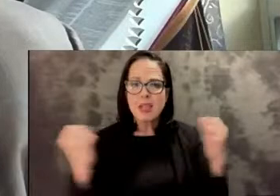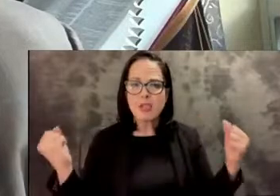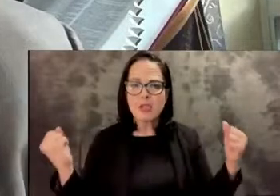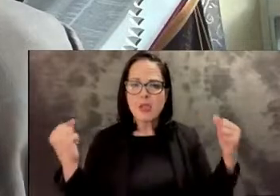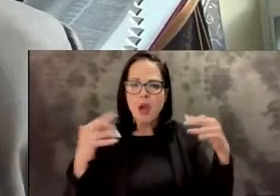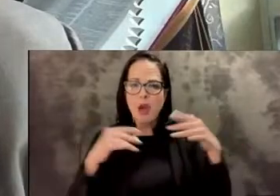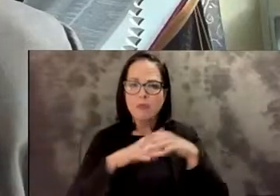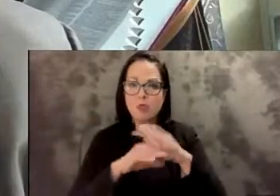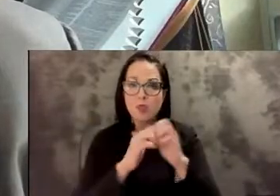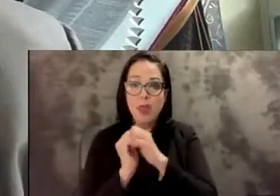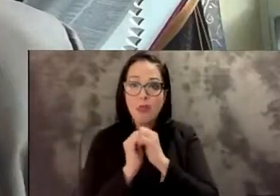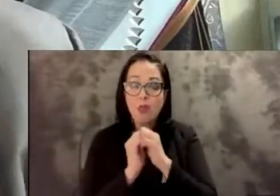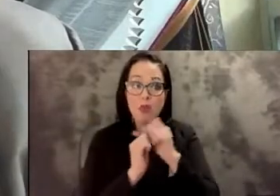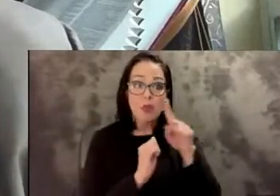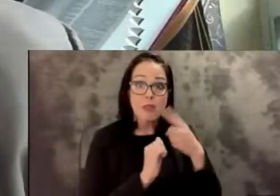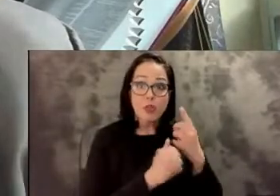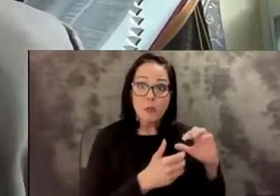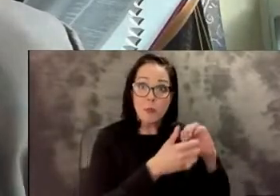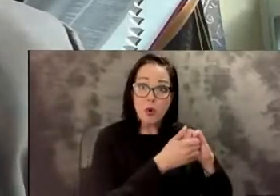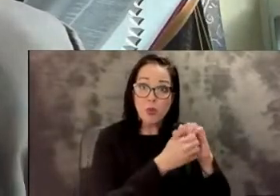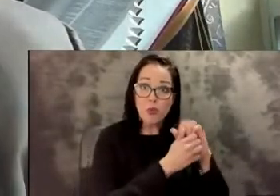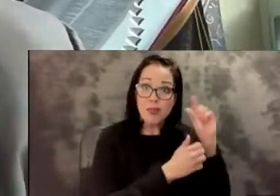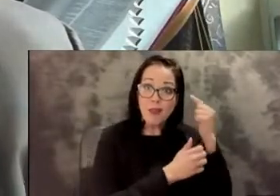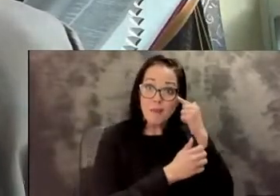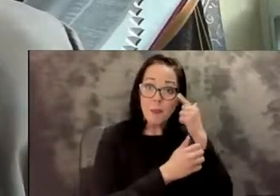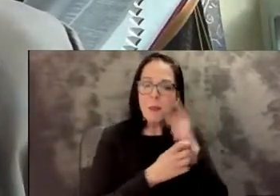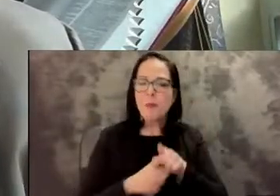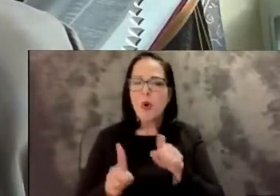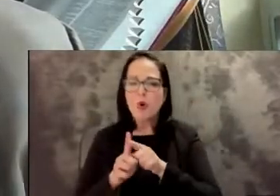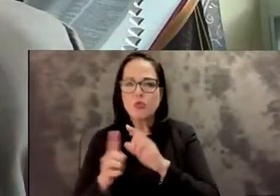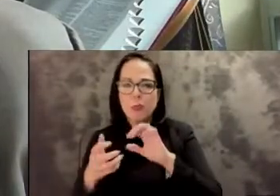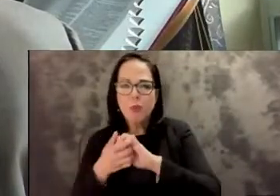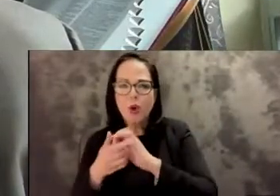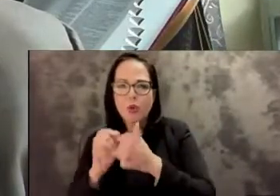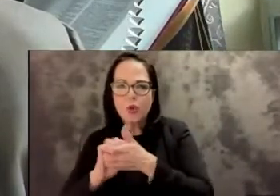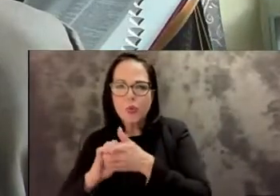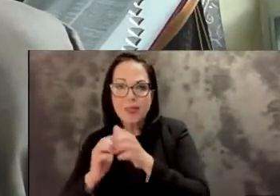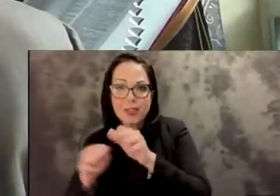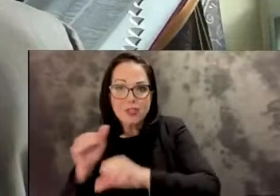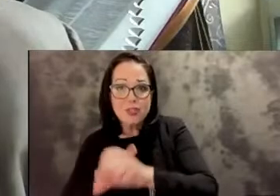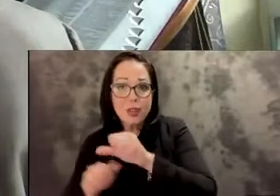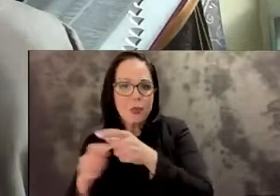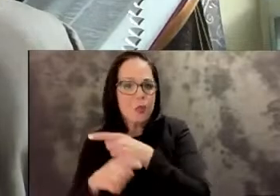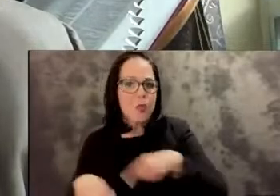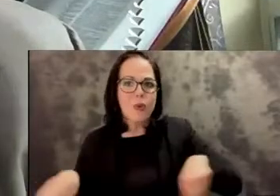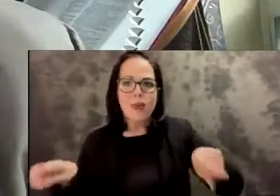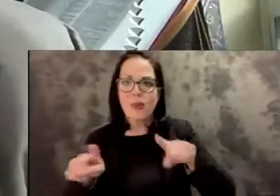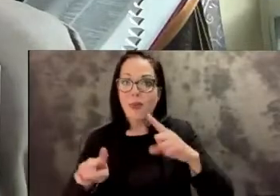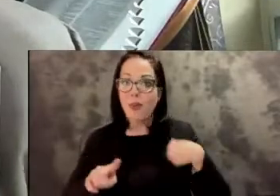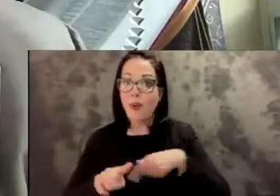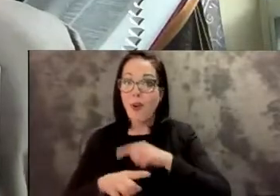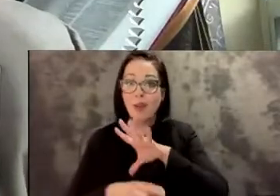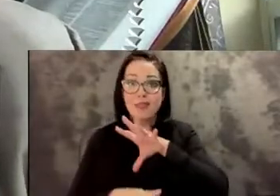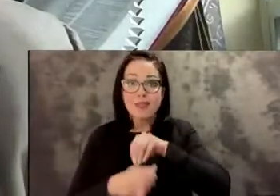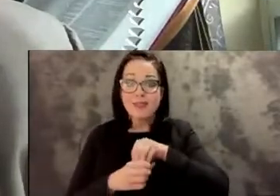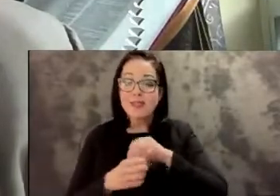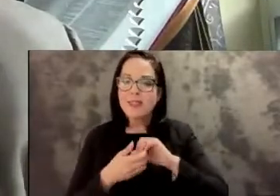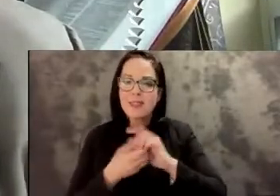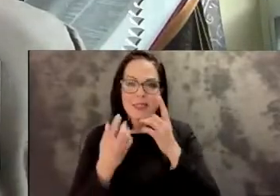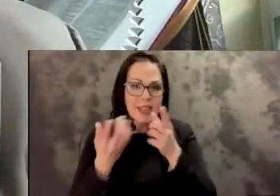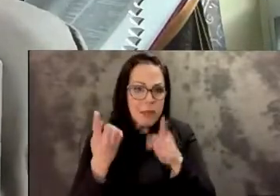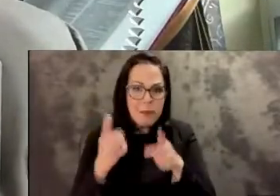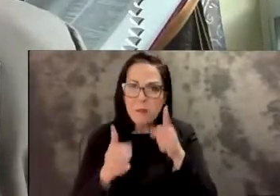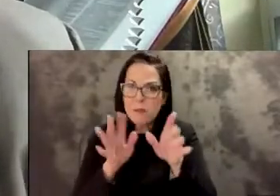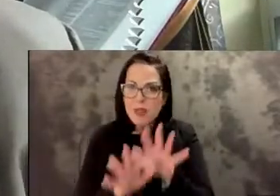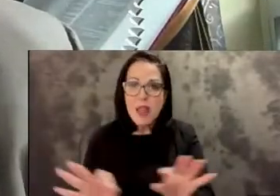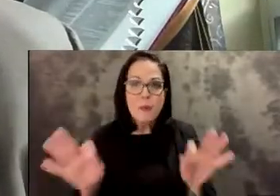not only to partner with federal government, to partner with each other. We're all in this together. And I just really want to highlight how important really collaborations and